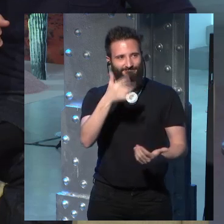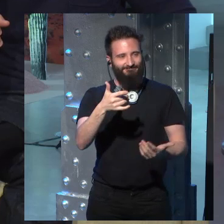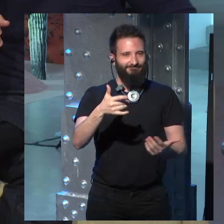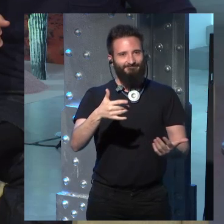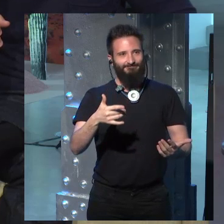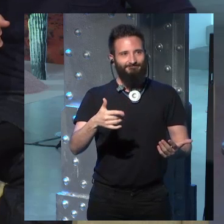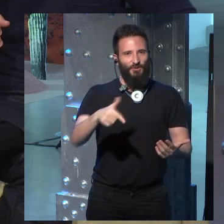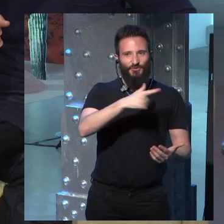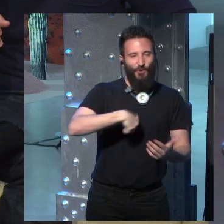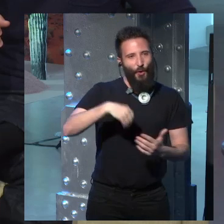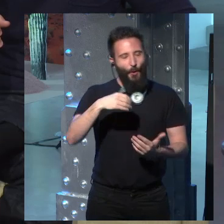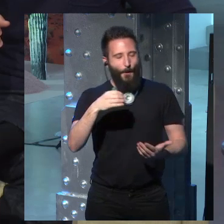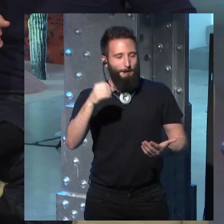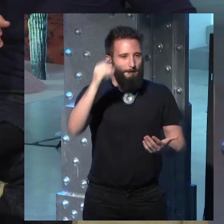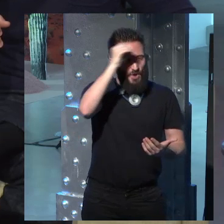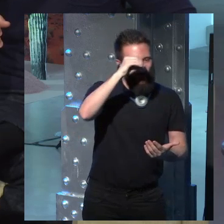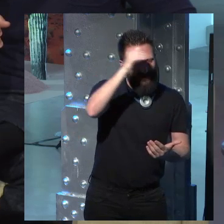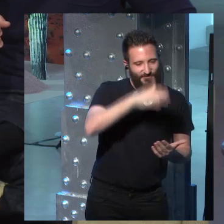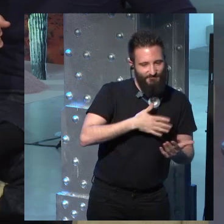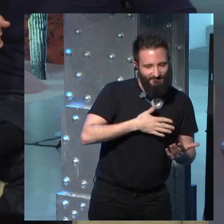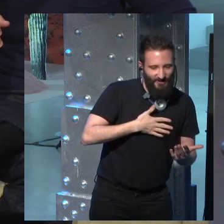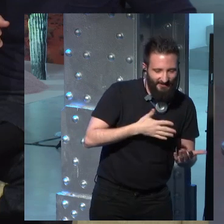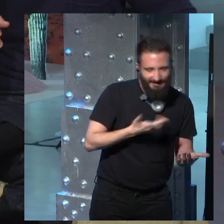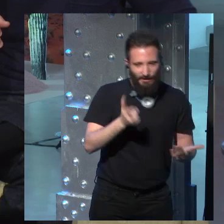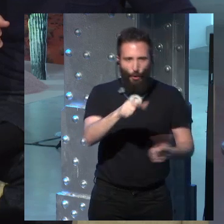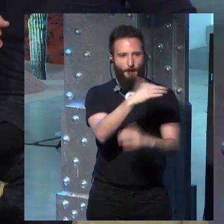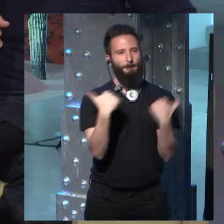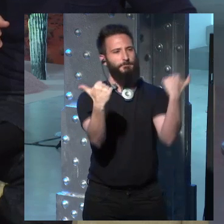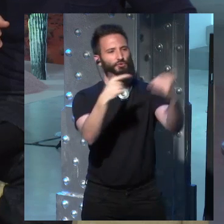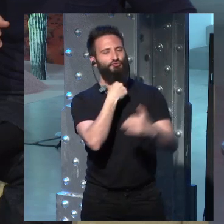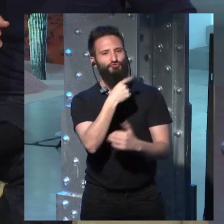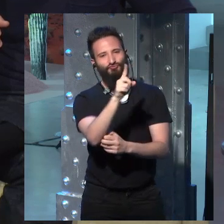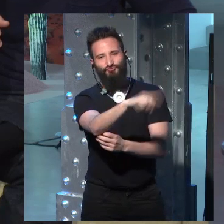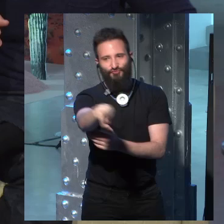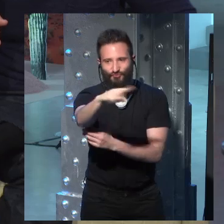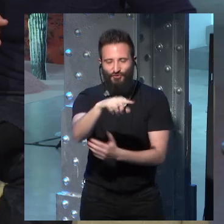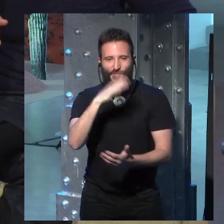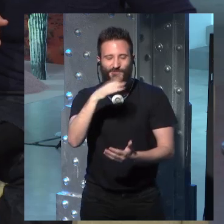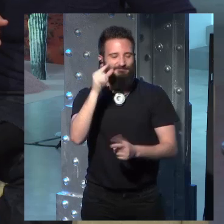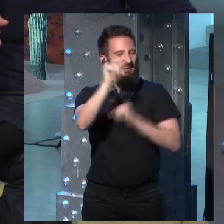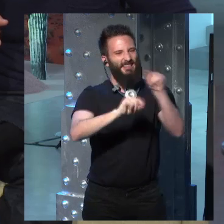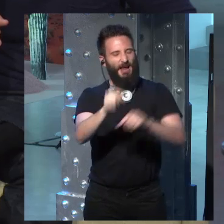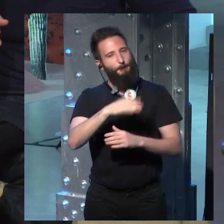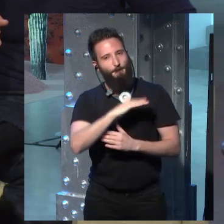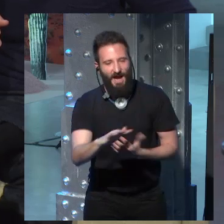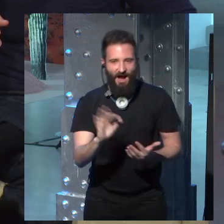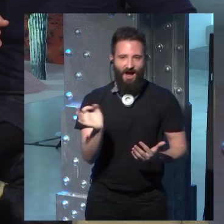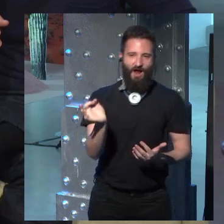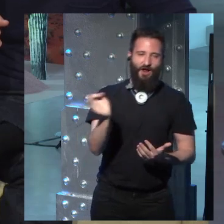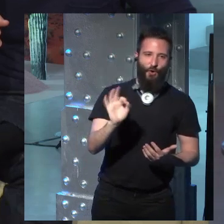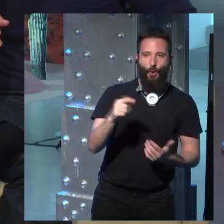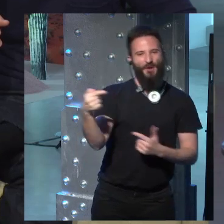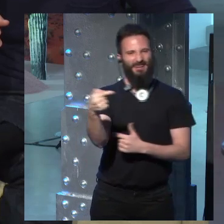easy criticism in our world, and especially on the internet. You just get used to it, and you think that's